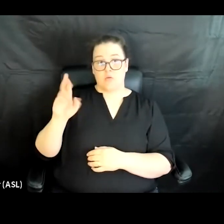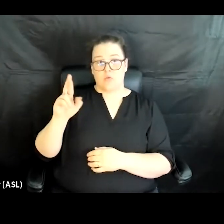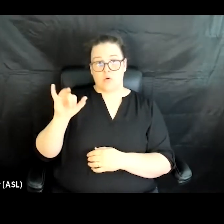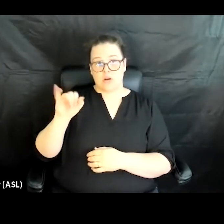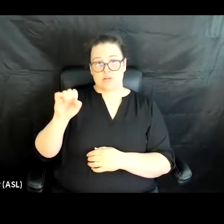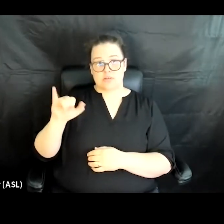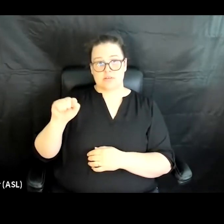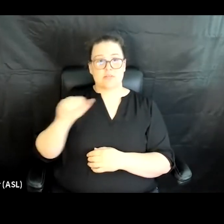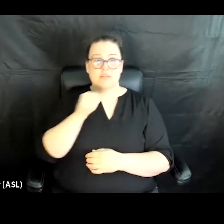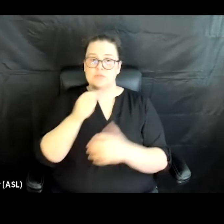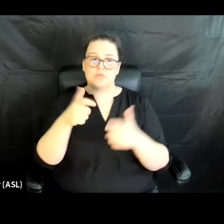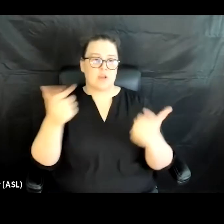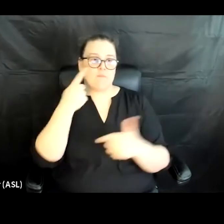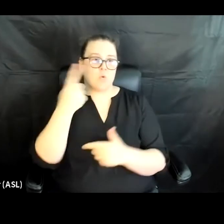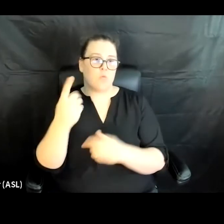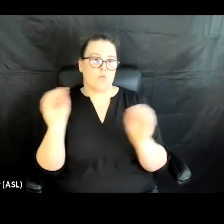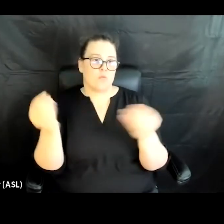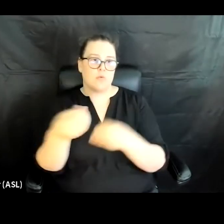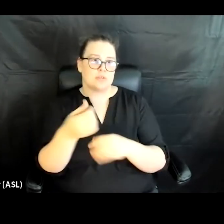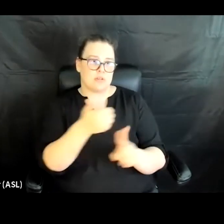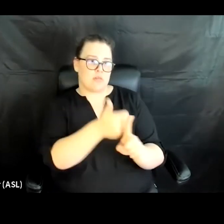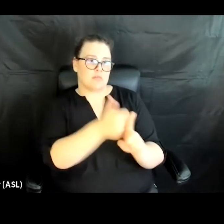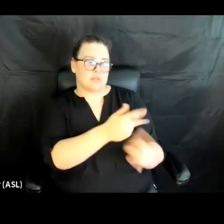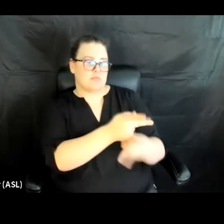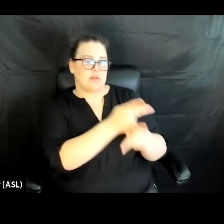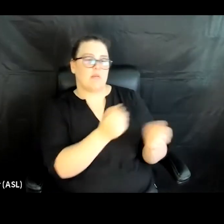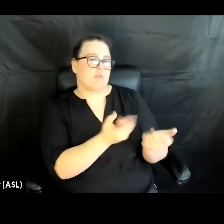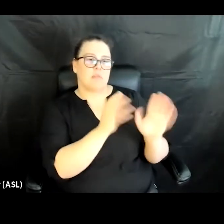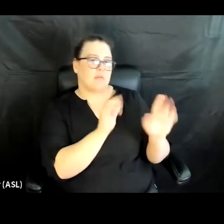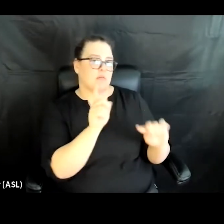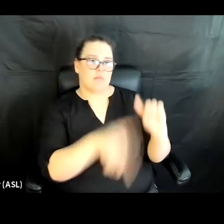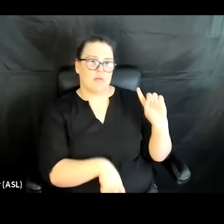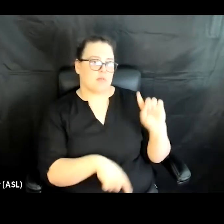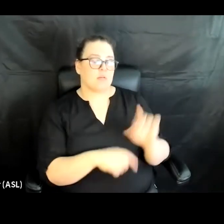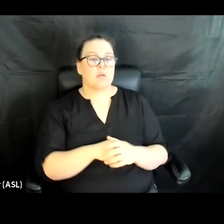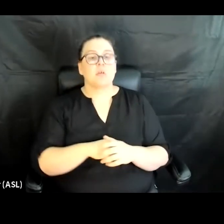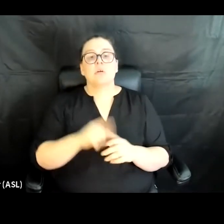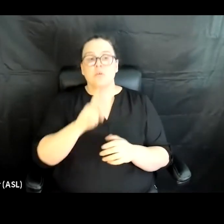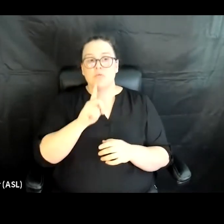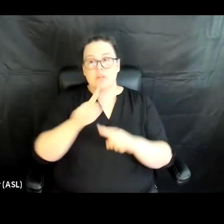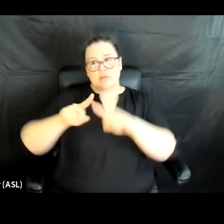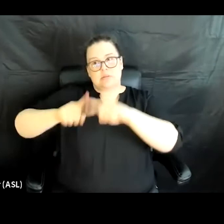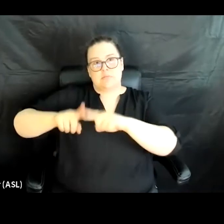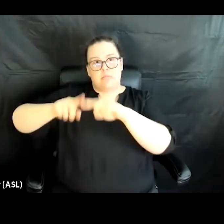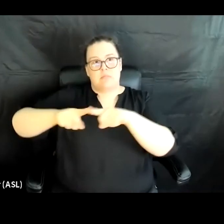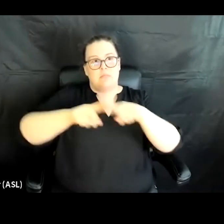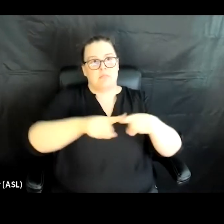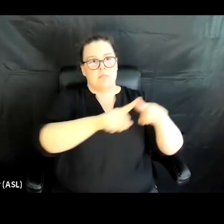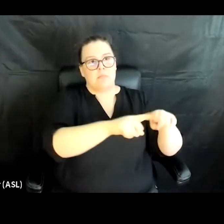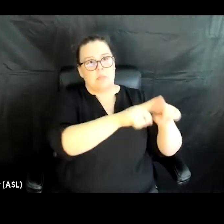institution to address alone, and so we definitely lean on